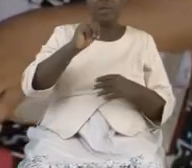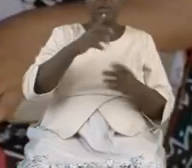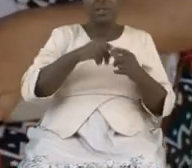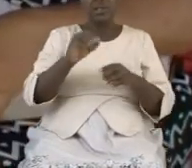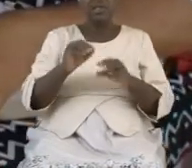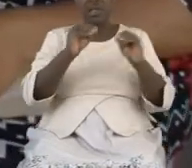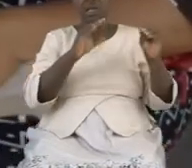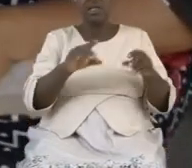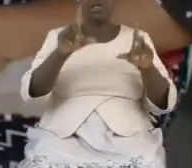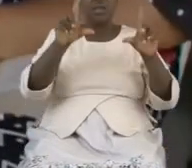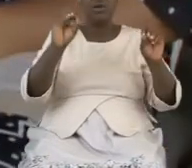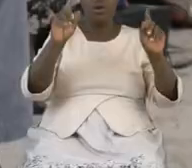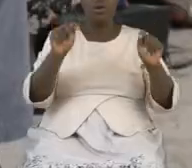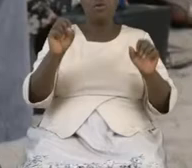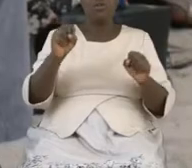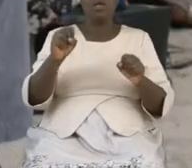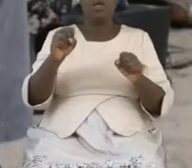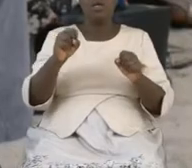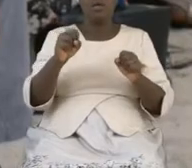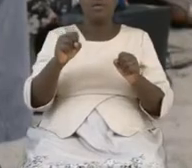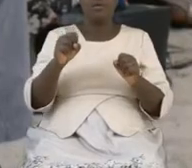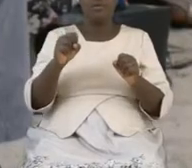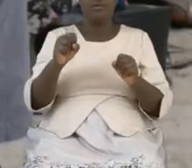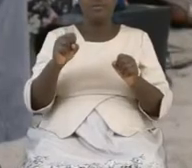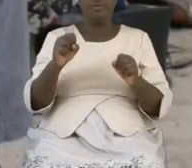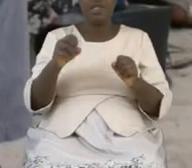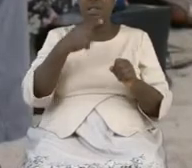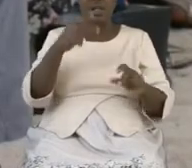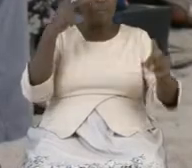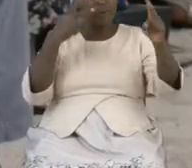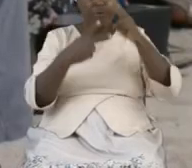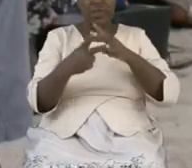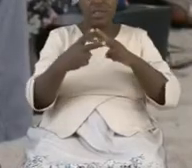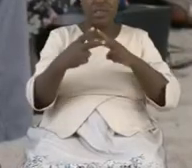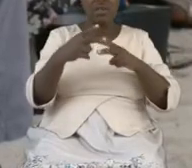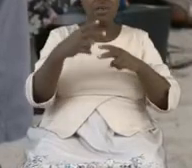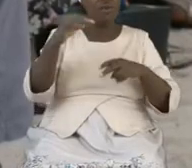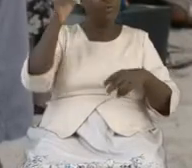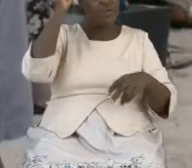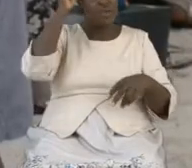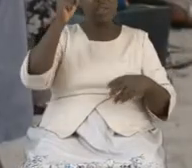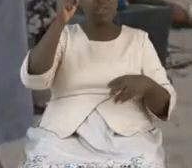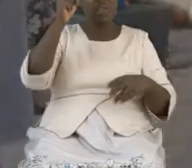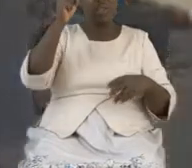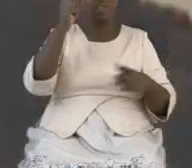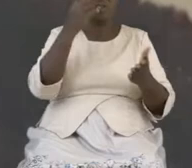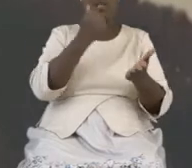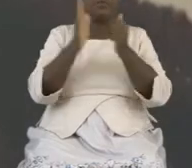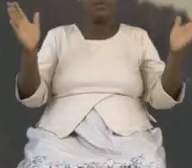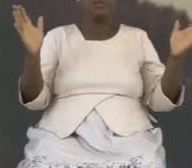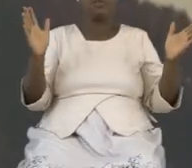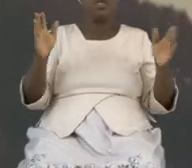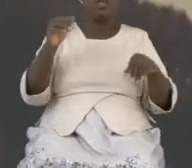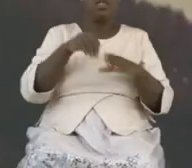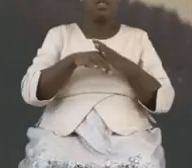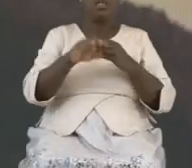my vesture. The prophecy of his crucifixion. Look at Zechariah